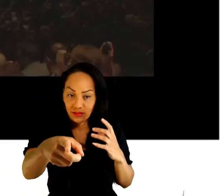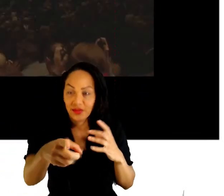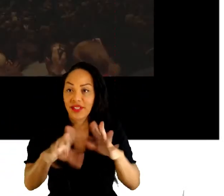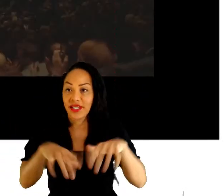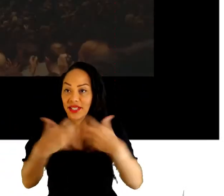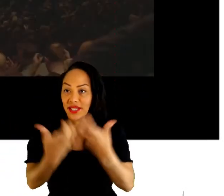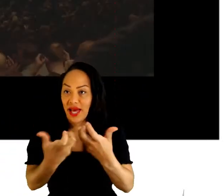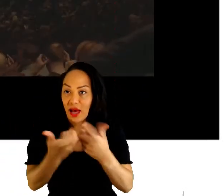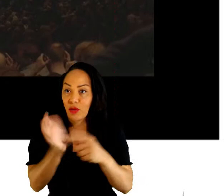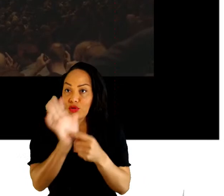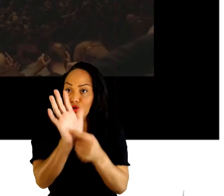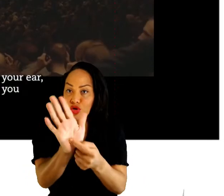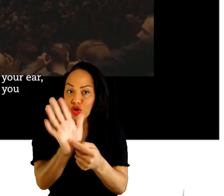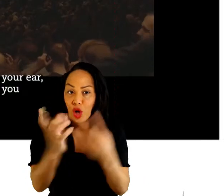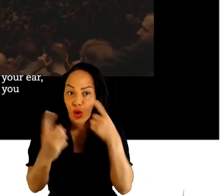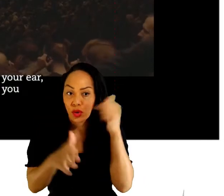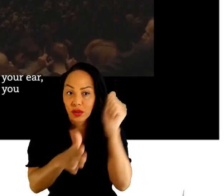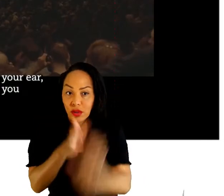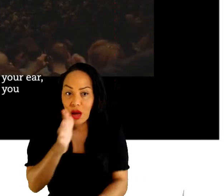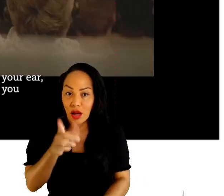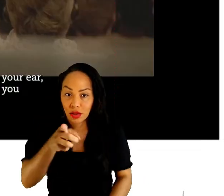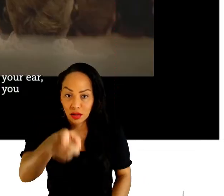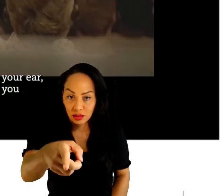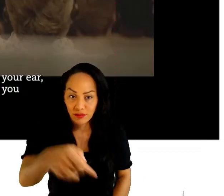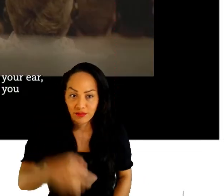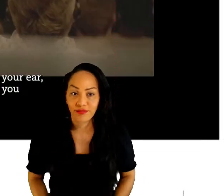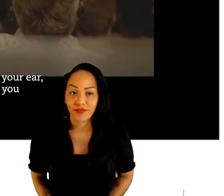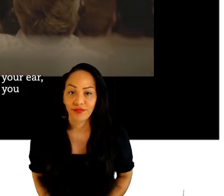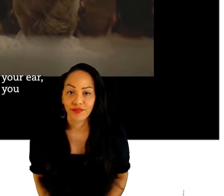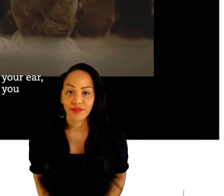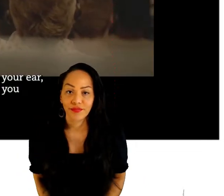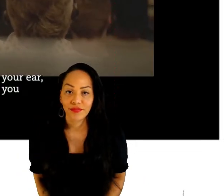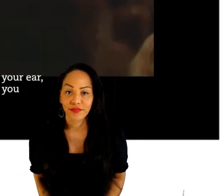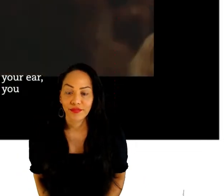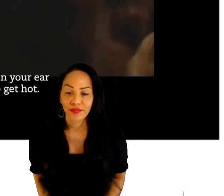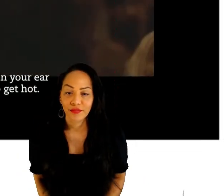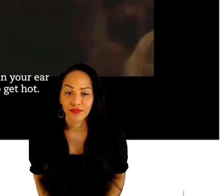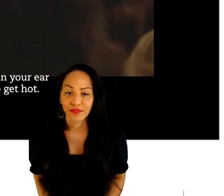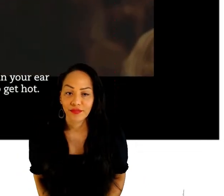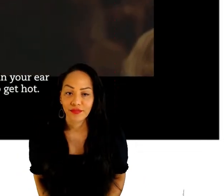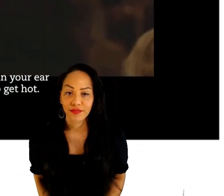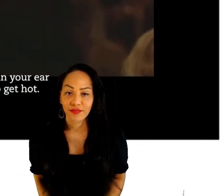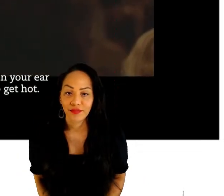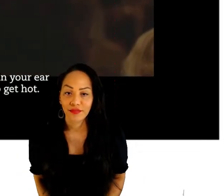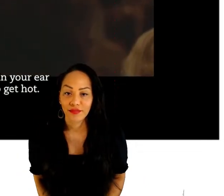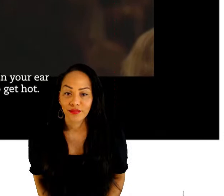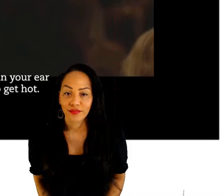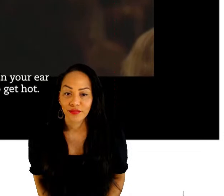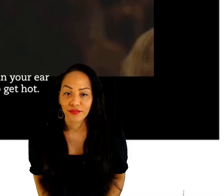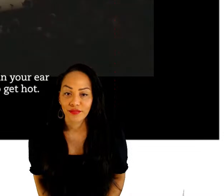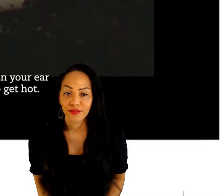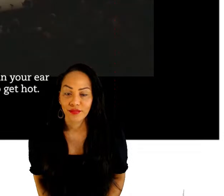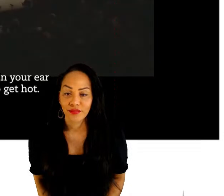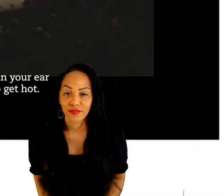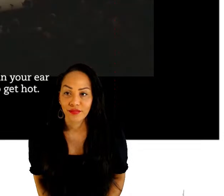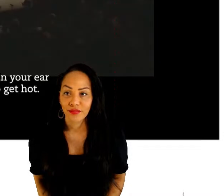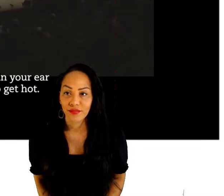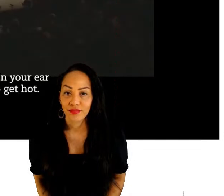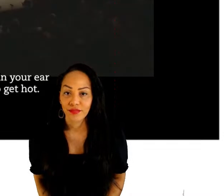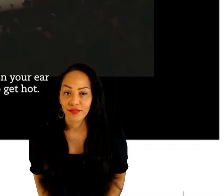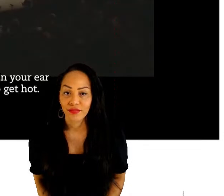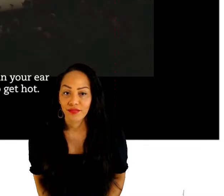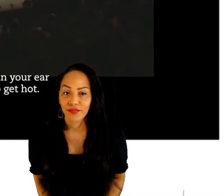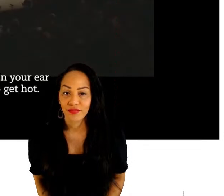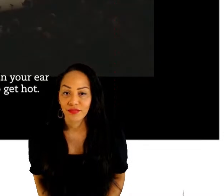headphones, and if I were to breathe in your brain will tell you that I was really breathing in your ear, and it might